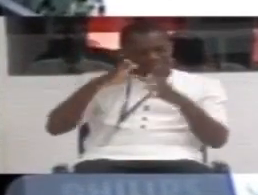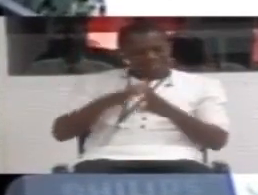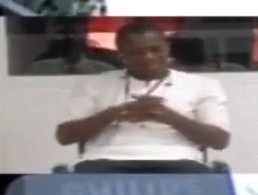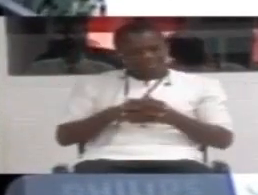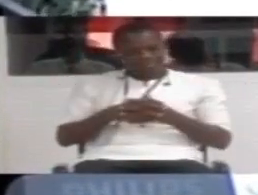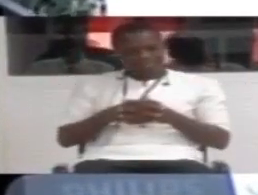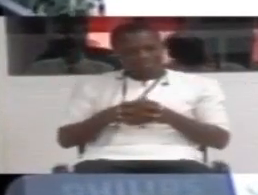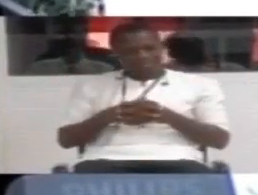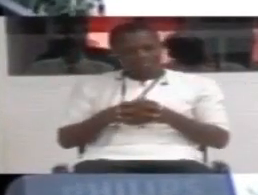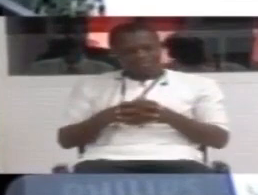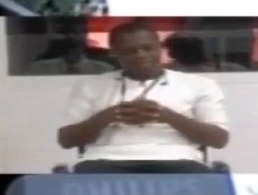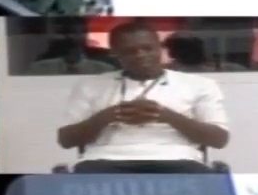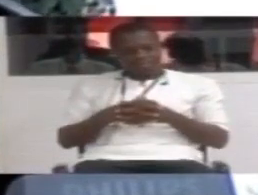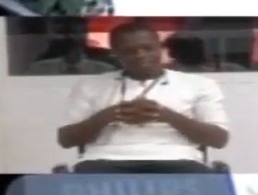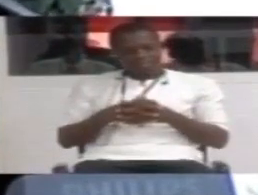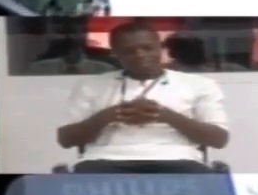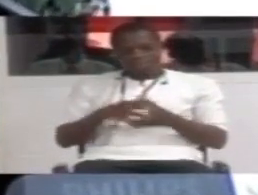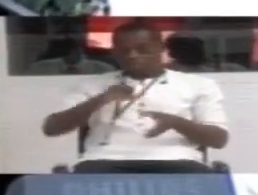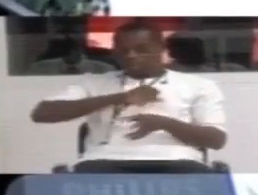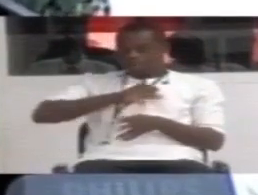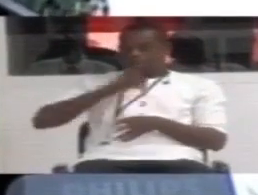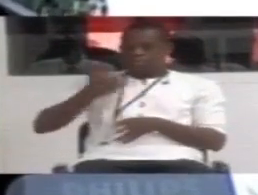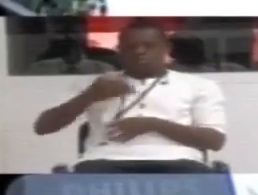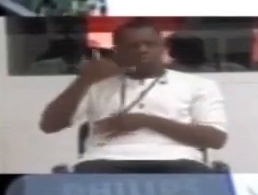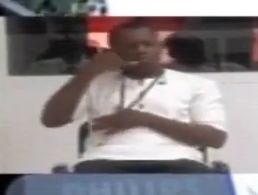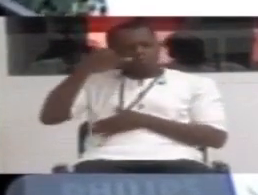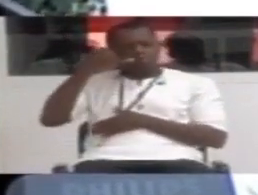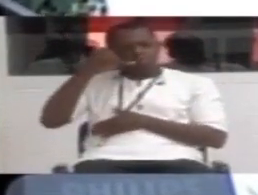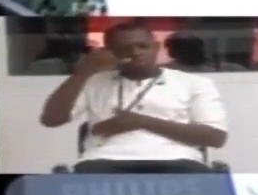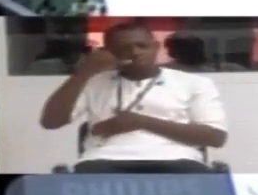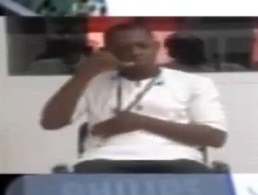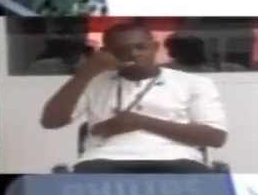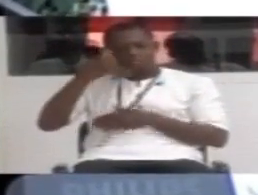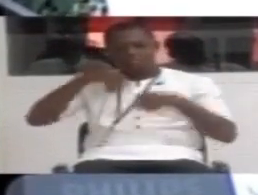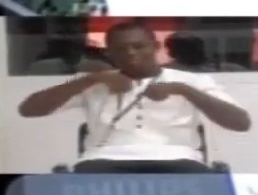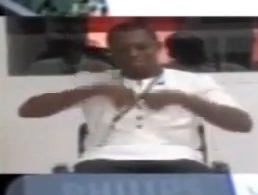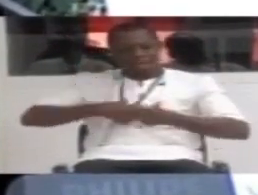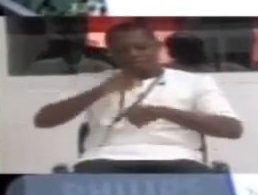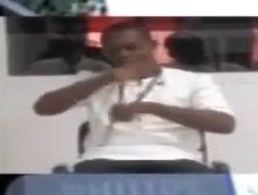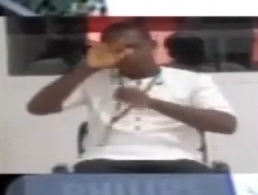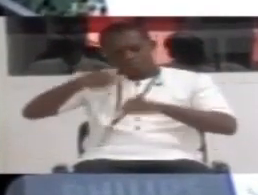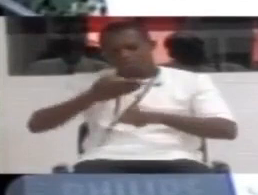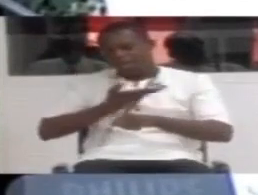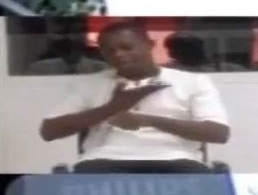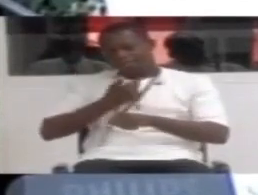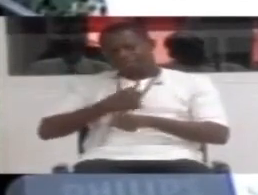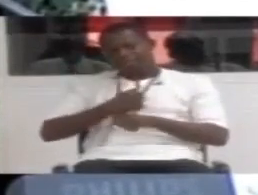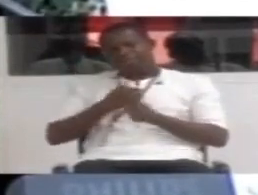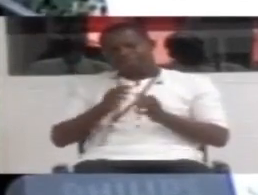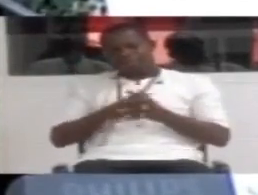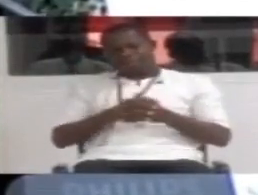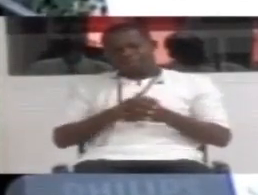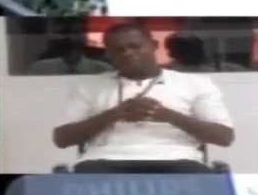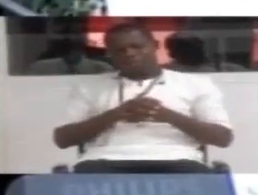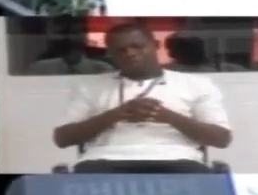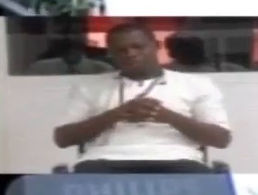problem. So suma gaay dañ ma call be sona mënuñ ma am. So my people, they had called me severally, but they could not